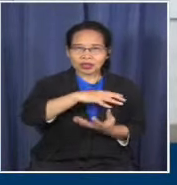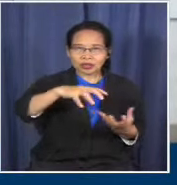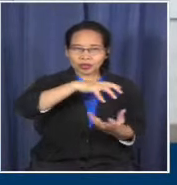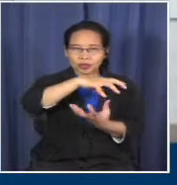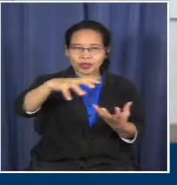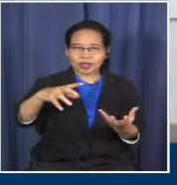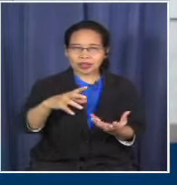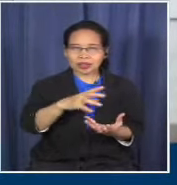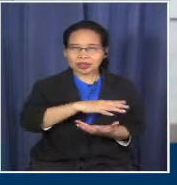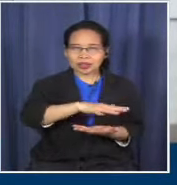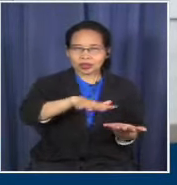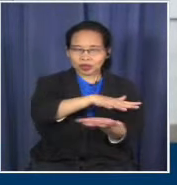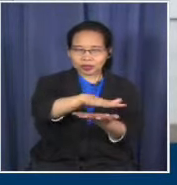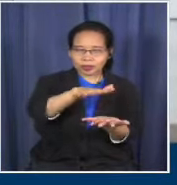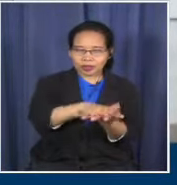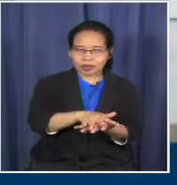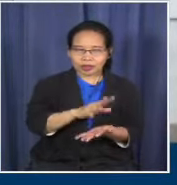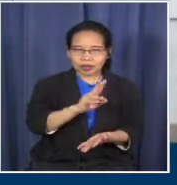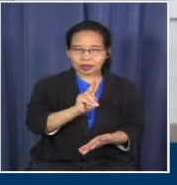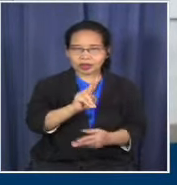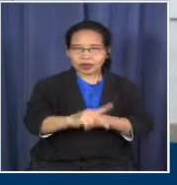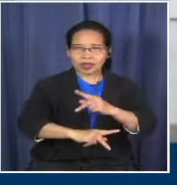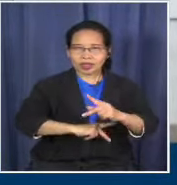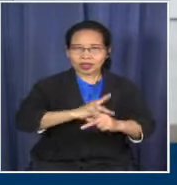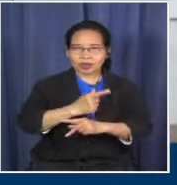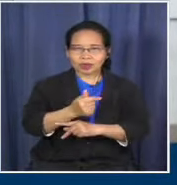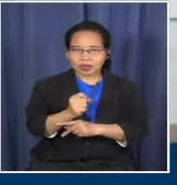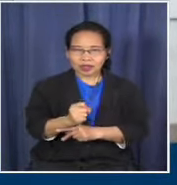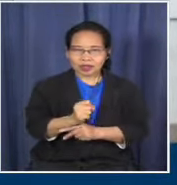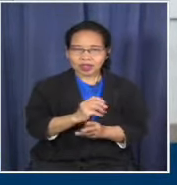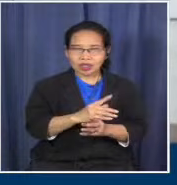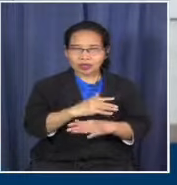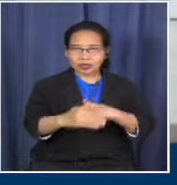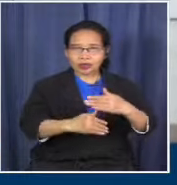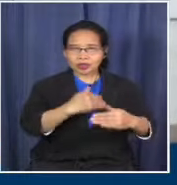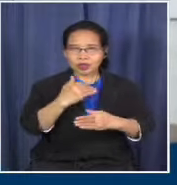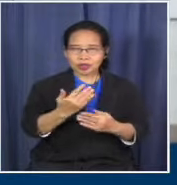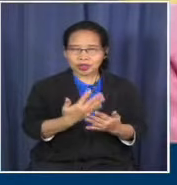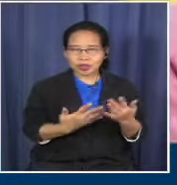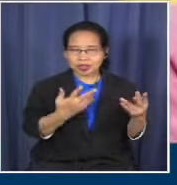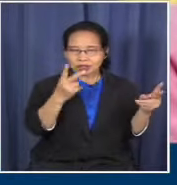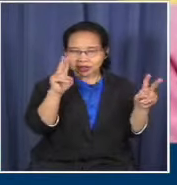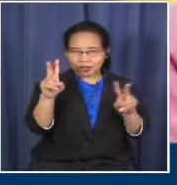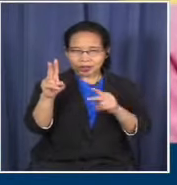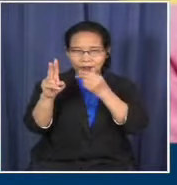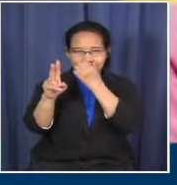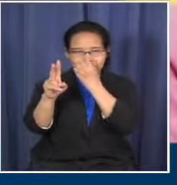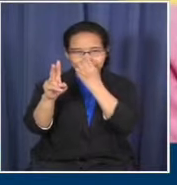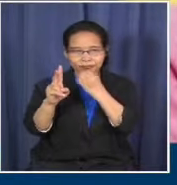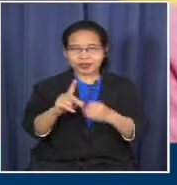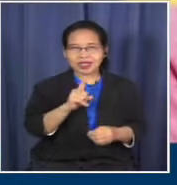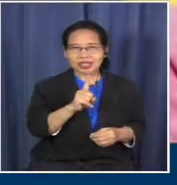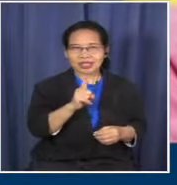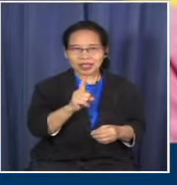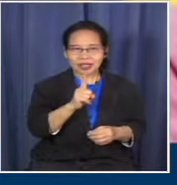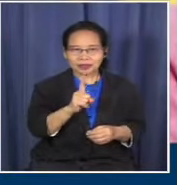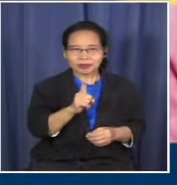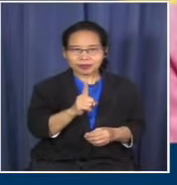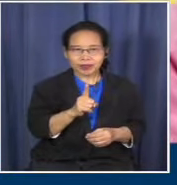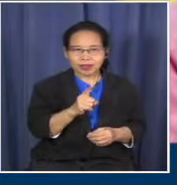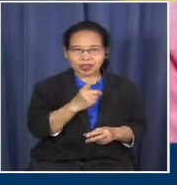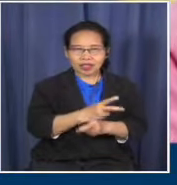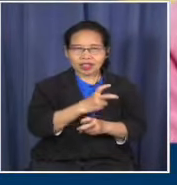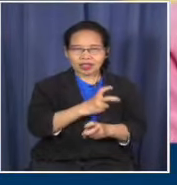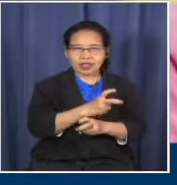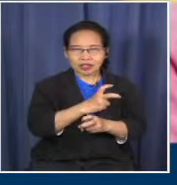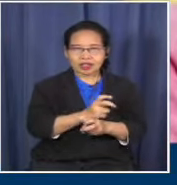gas which cannot be seen, when two kinds of gases combine, a visible thing can be